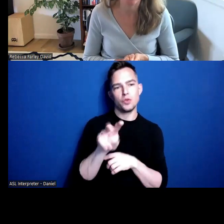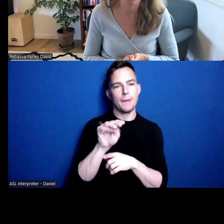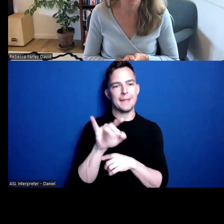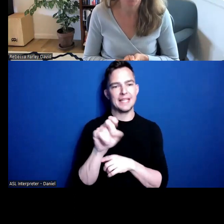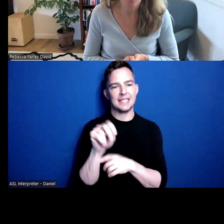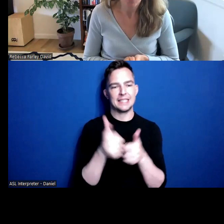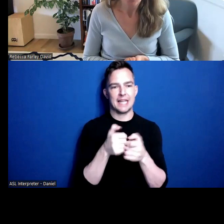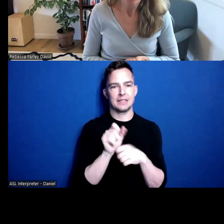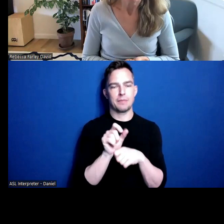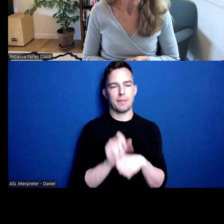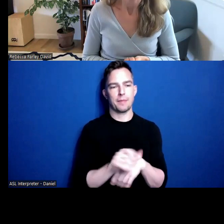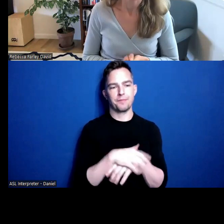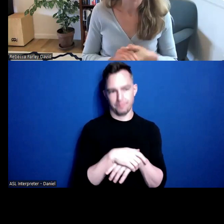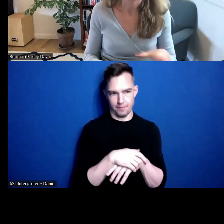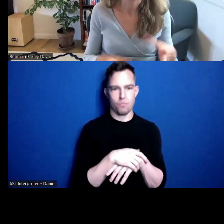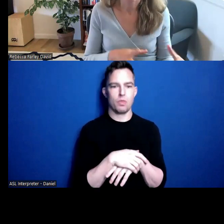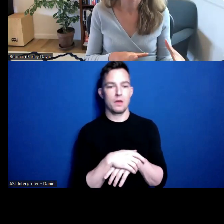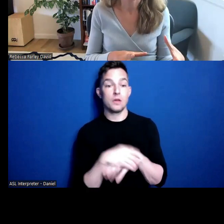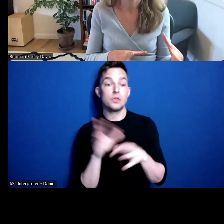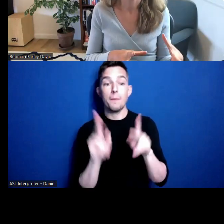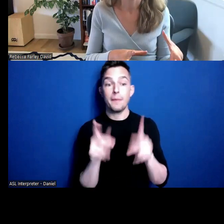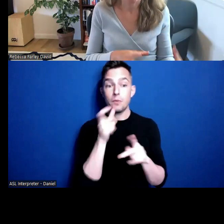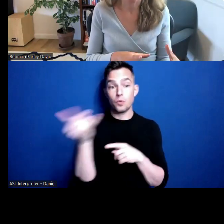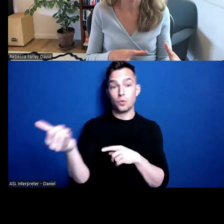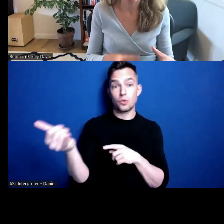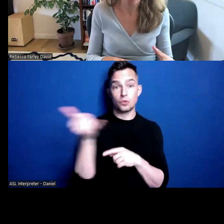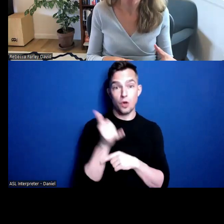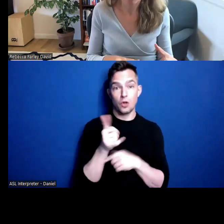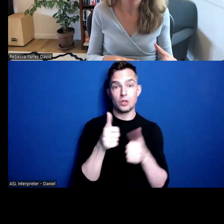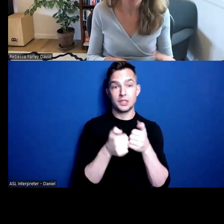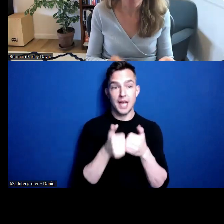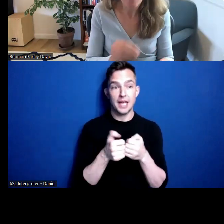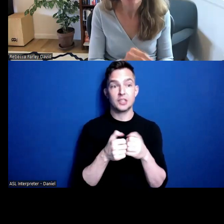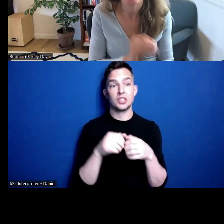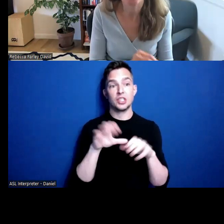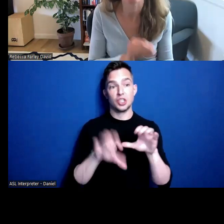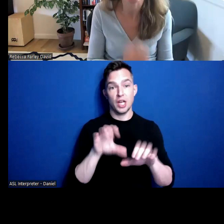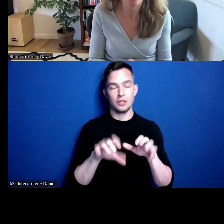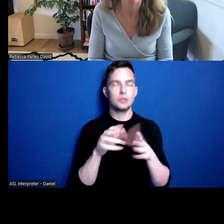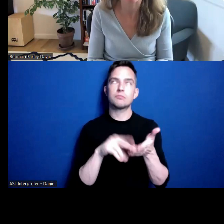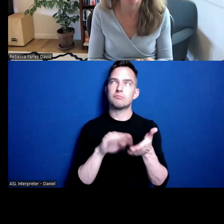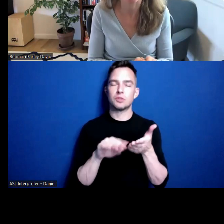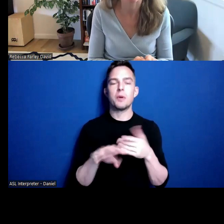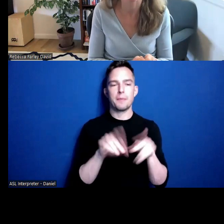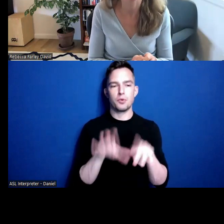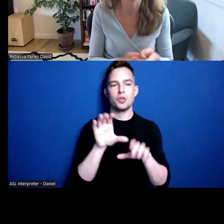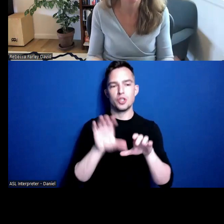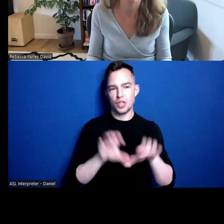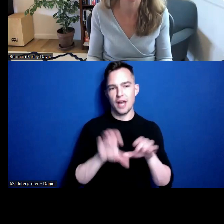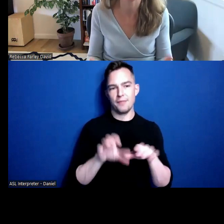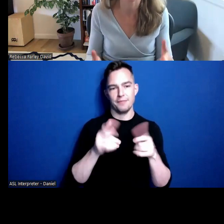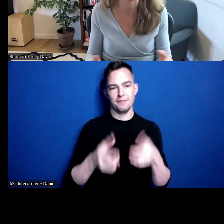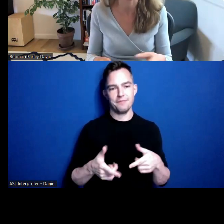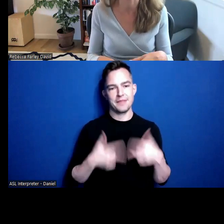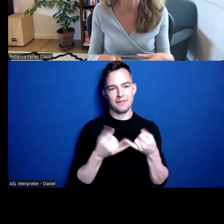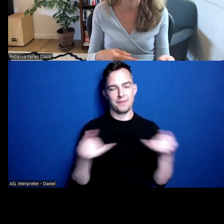texts. So people who call or text or chat, people who text or chat the Lifeline are currently